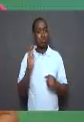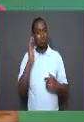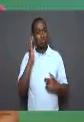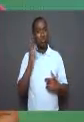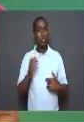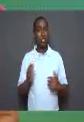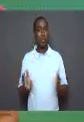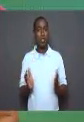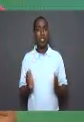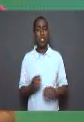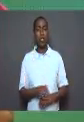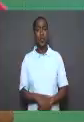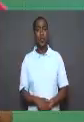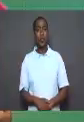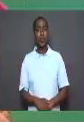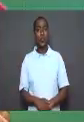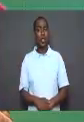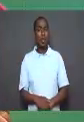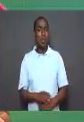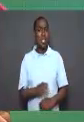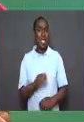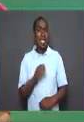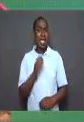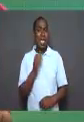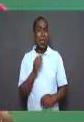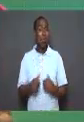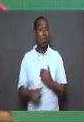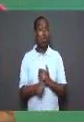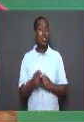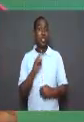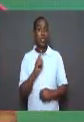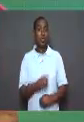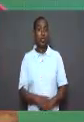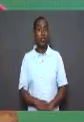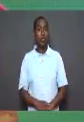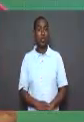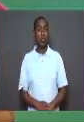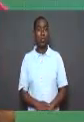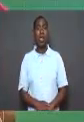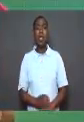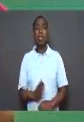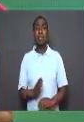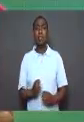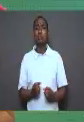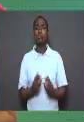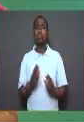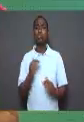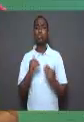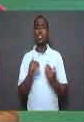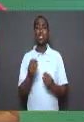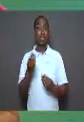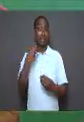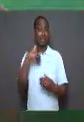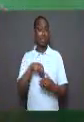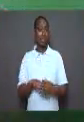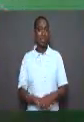and calm. It is toxic and potentially lethal in large doses.